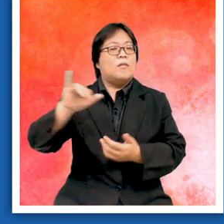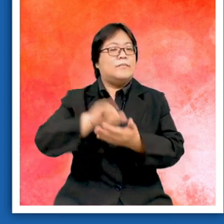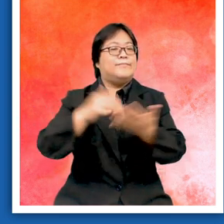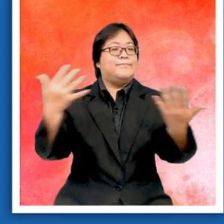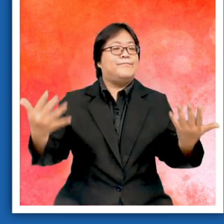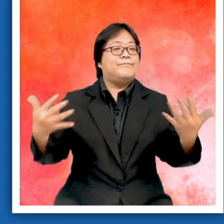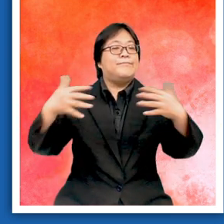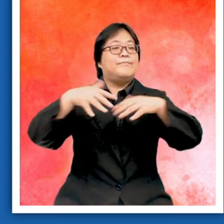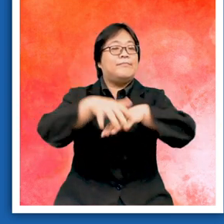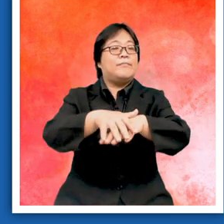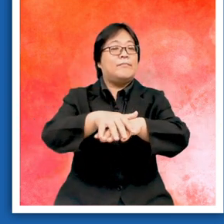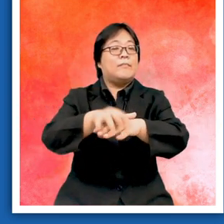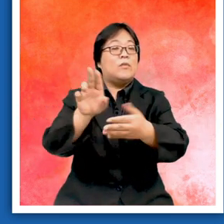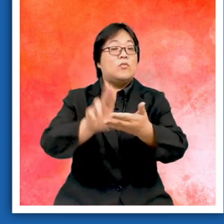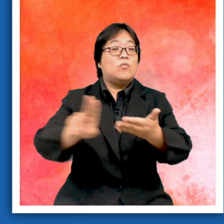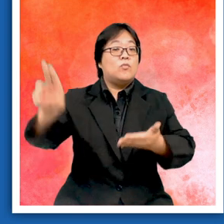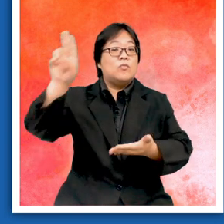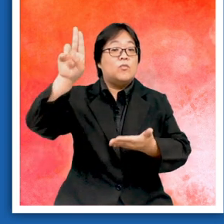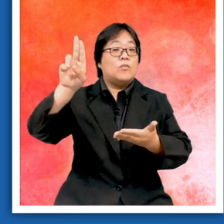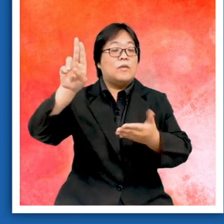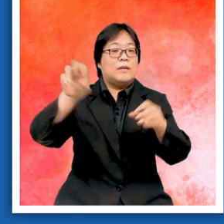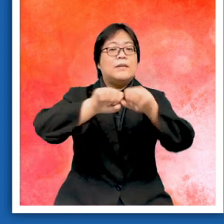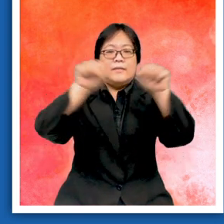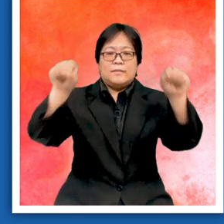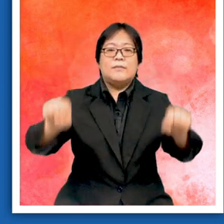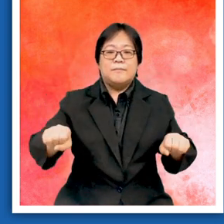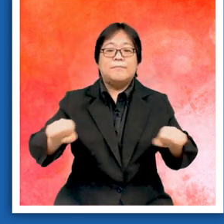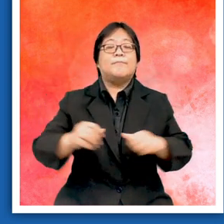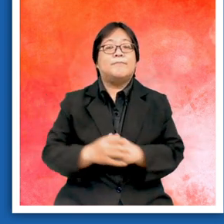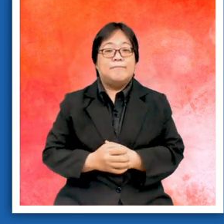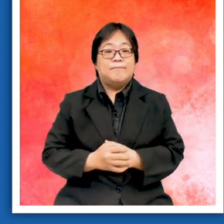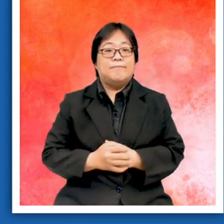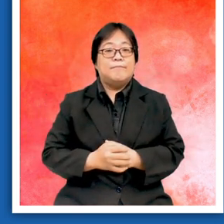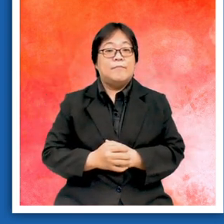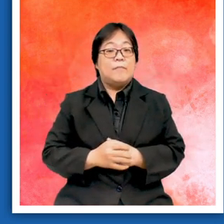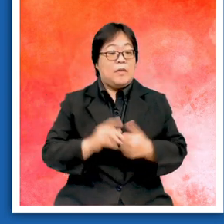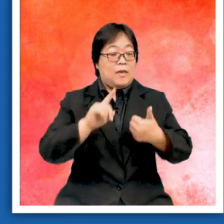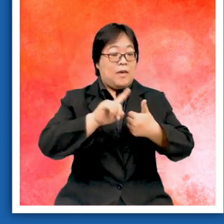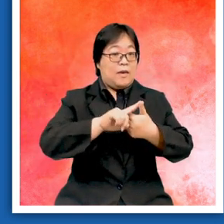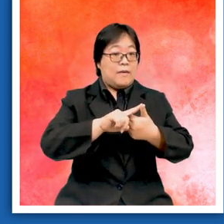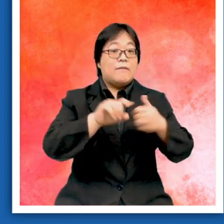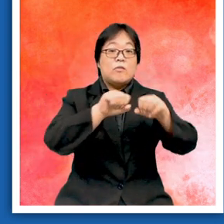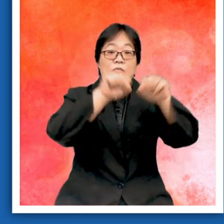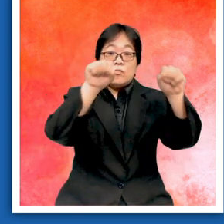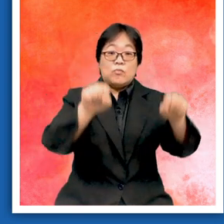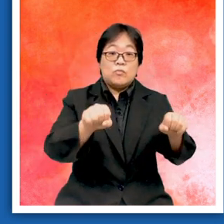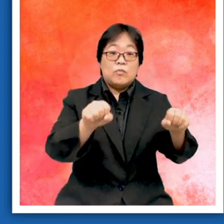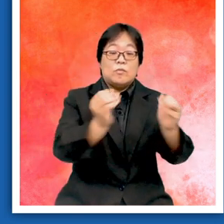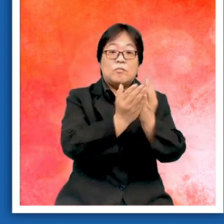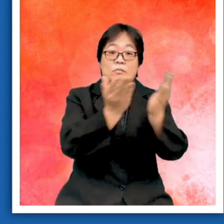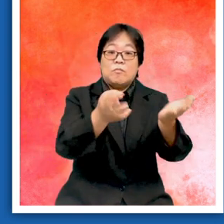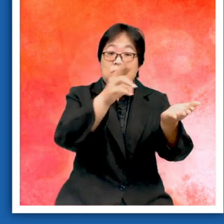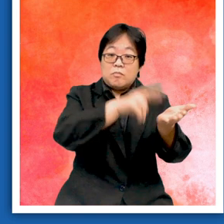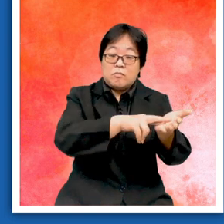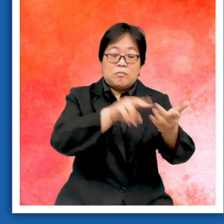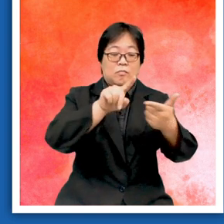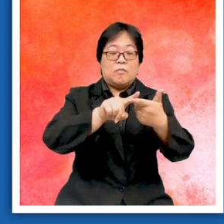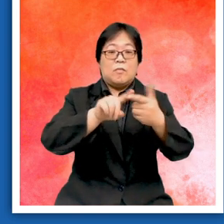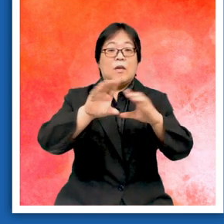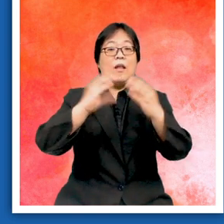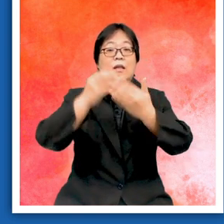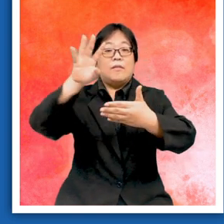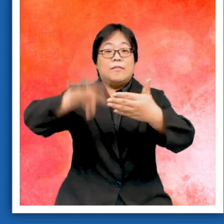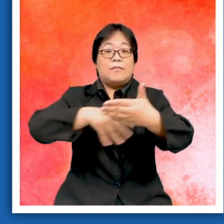an integrated university application system comprising student registration,